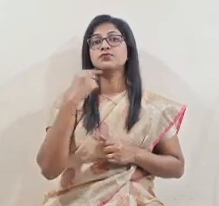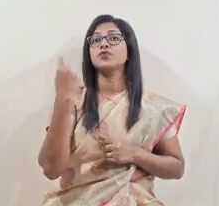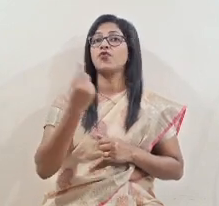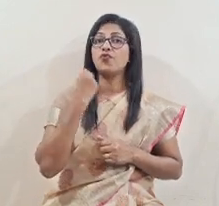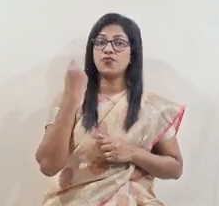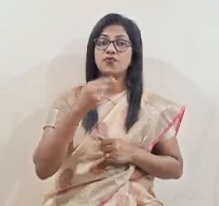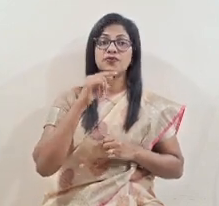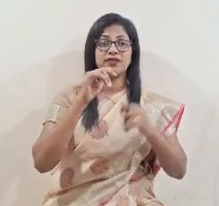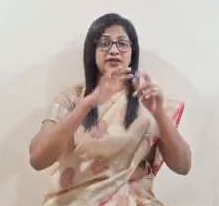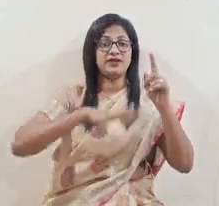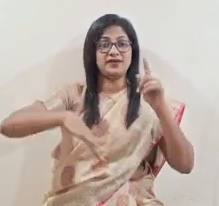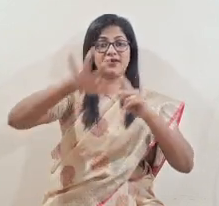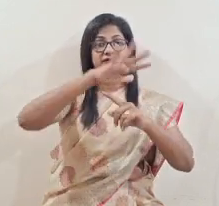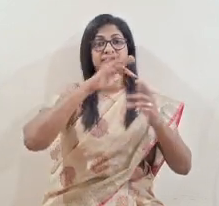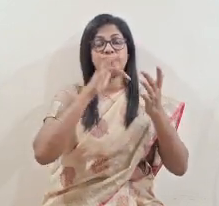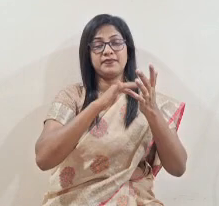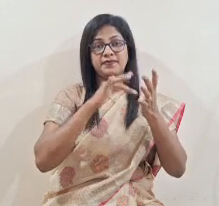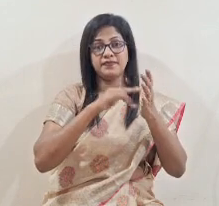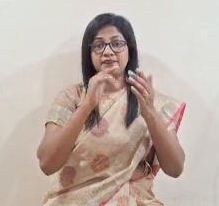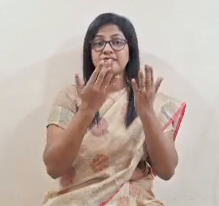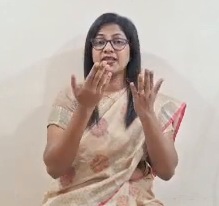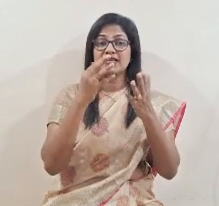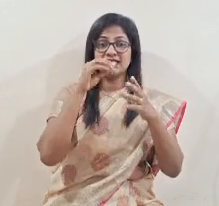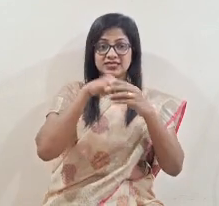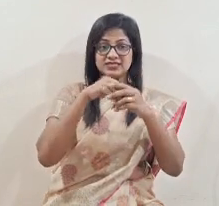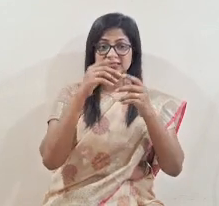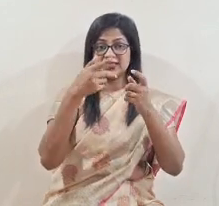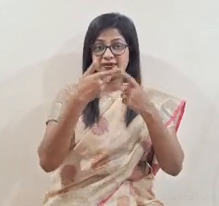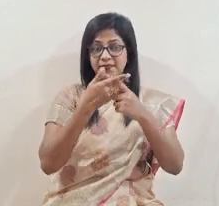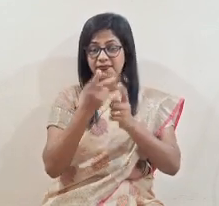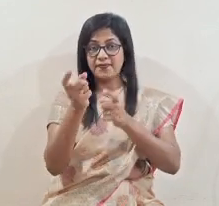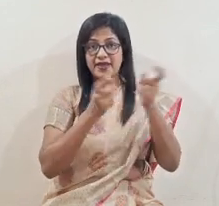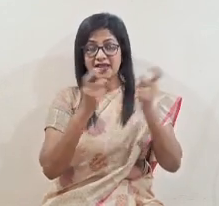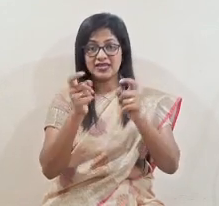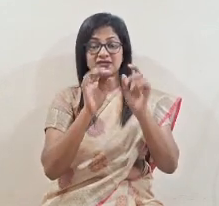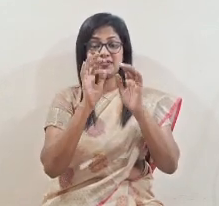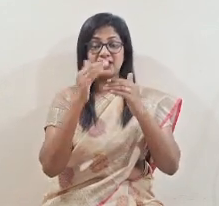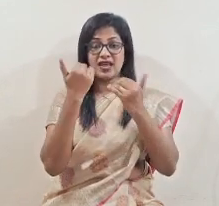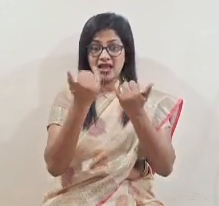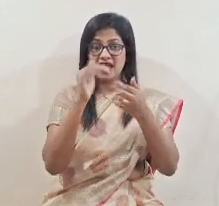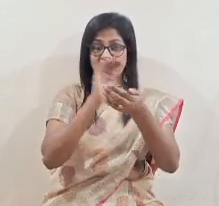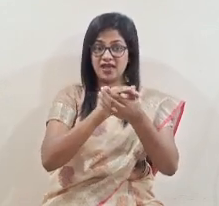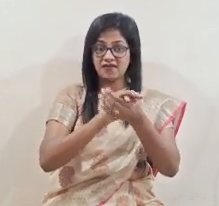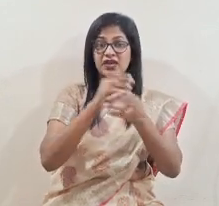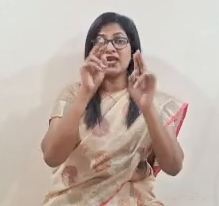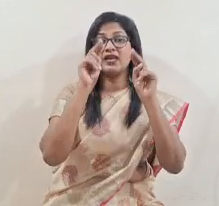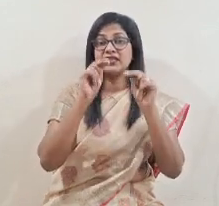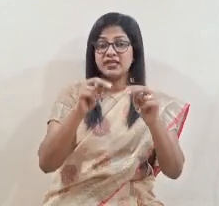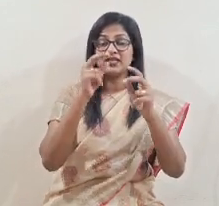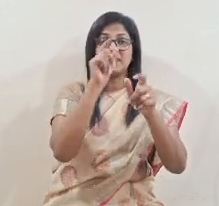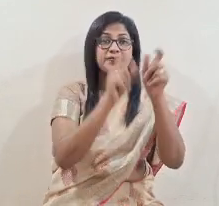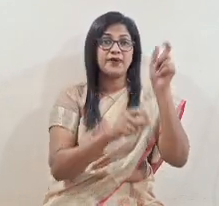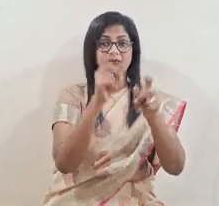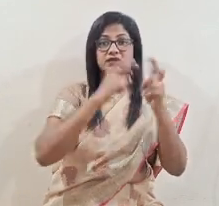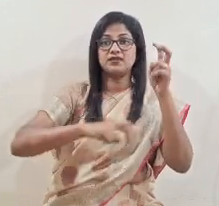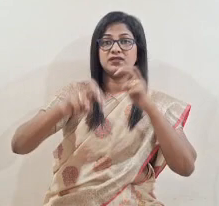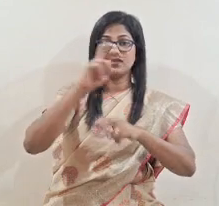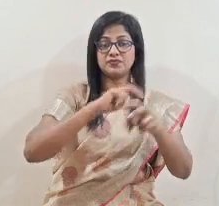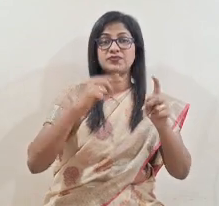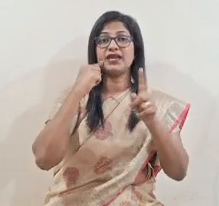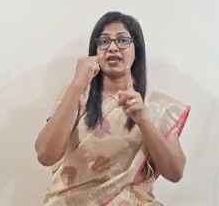only the areas which have existing settlement and requires public transport